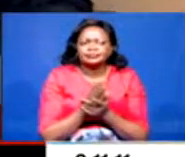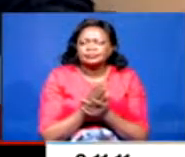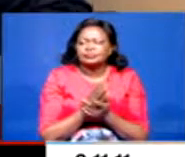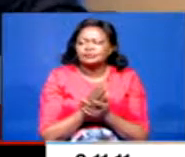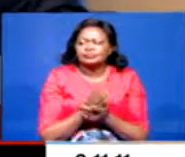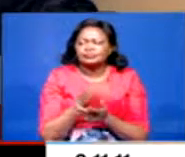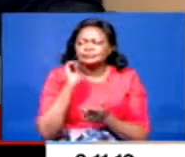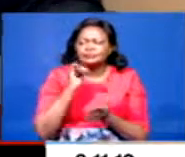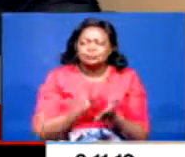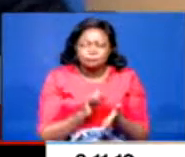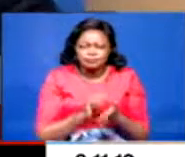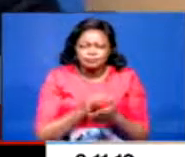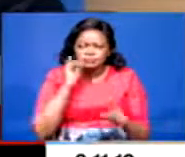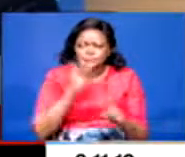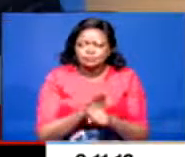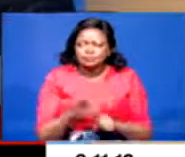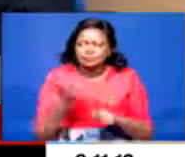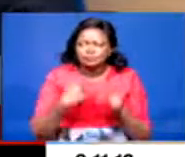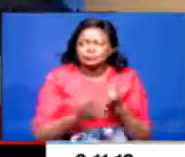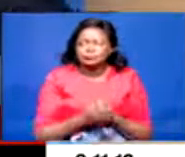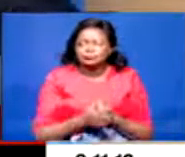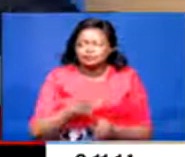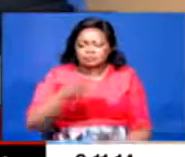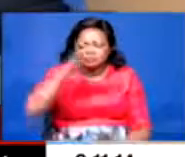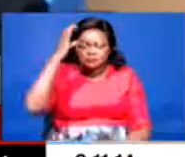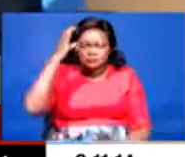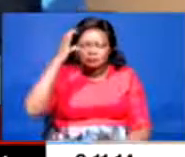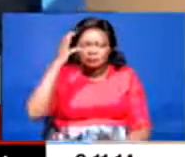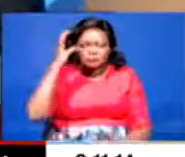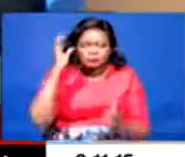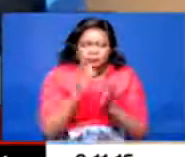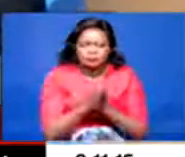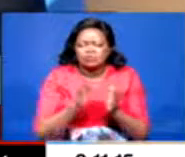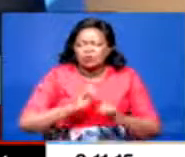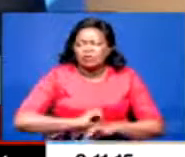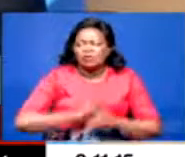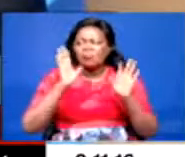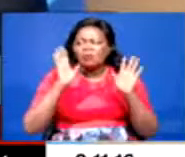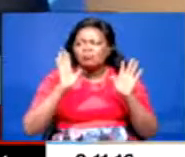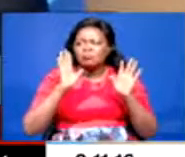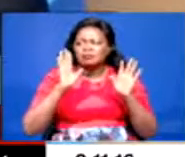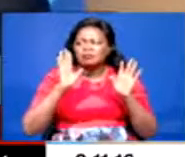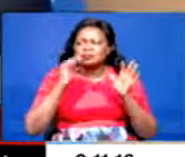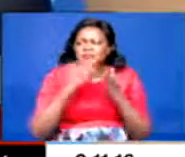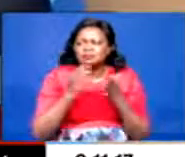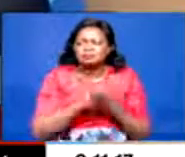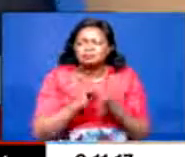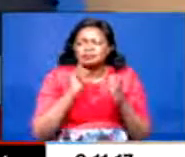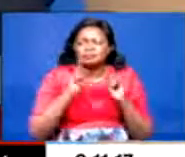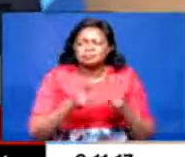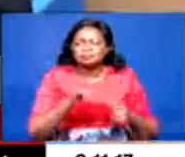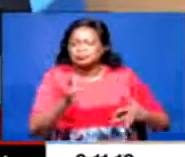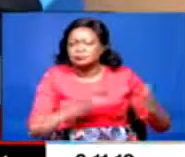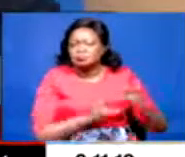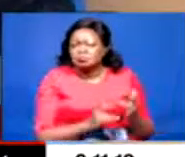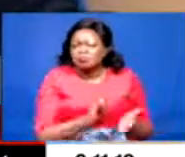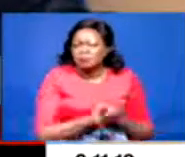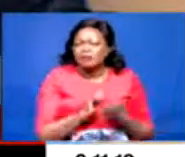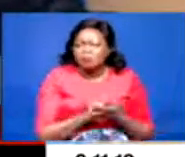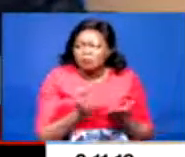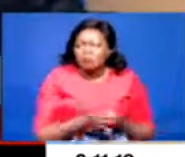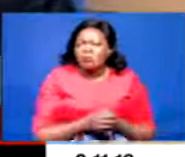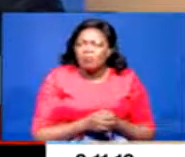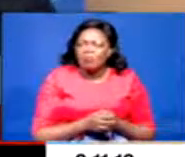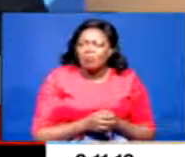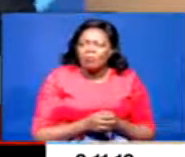That is the promise by Chebukati, and obviously it's something you have to look at, and whether indeed these things, you know,